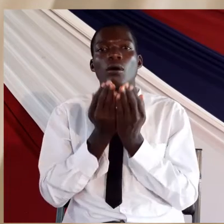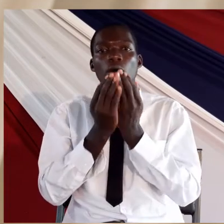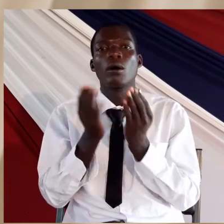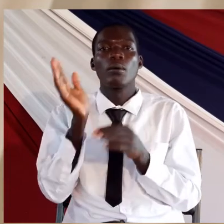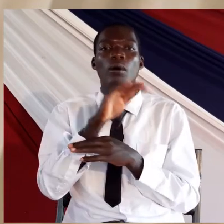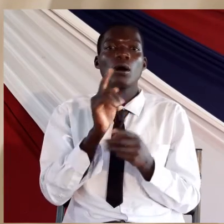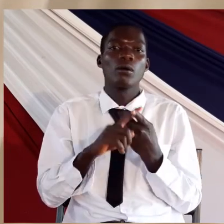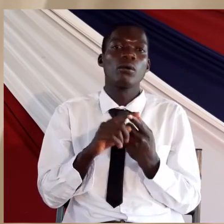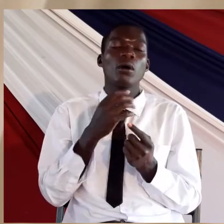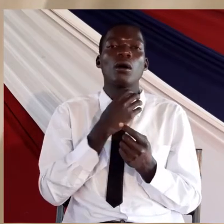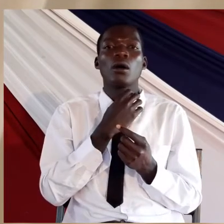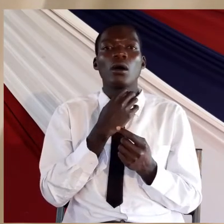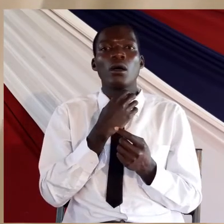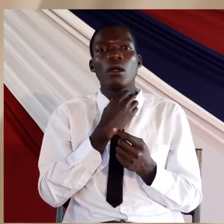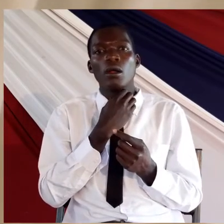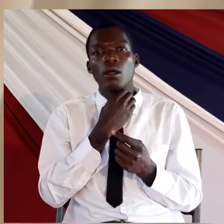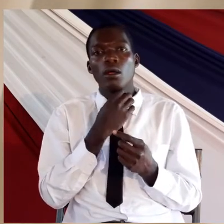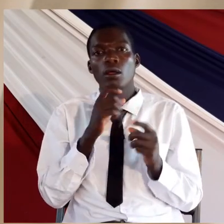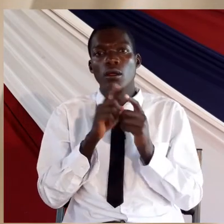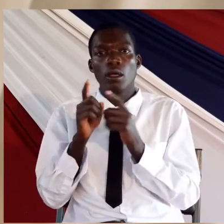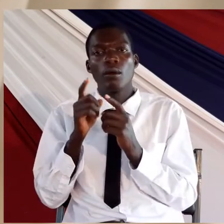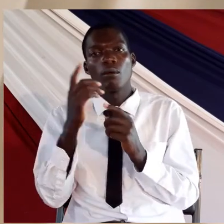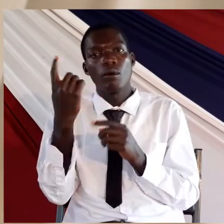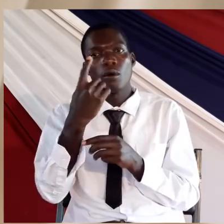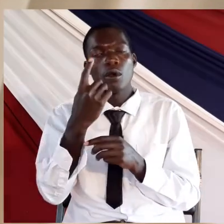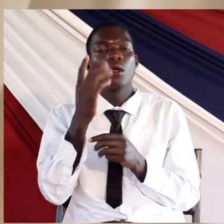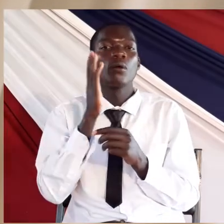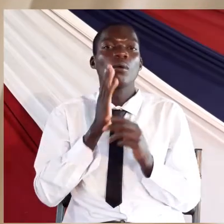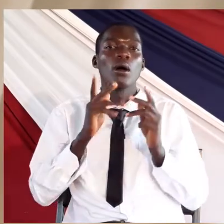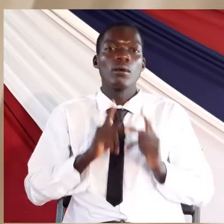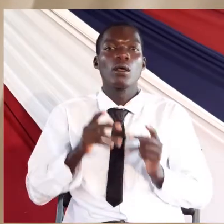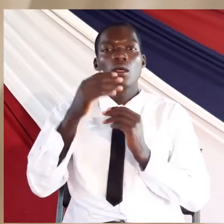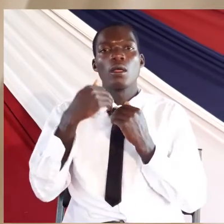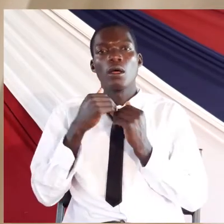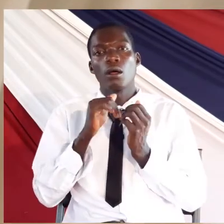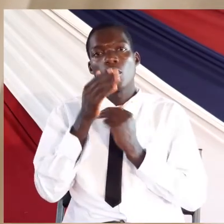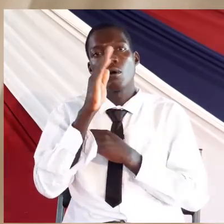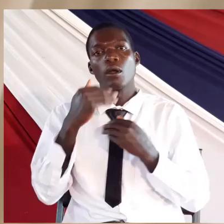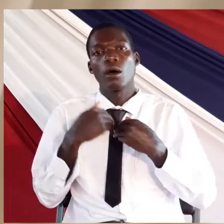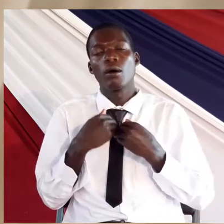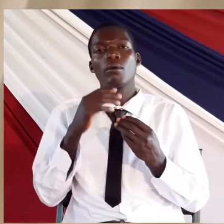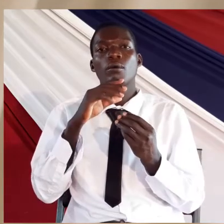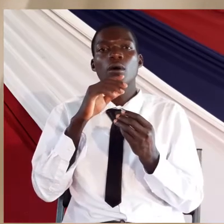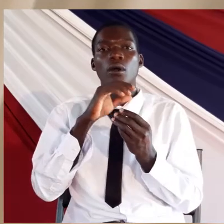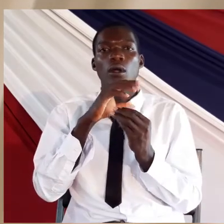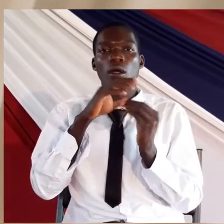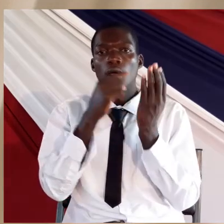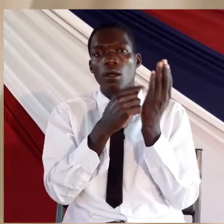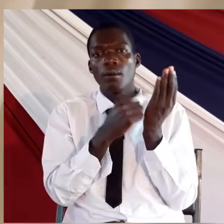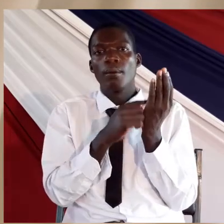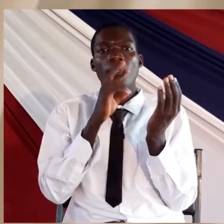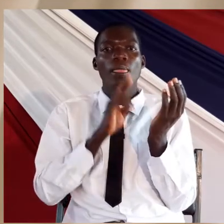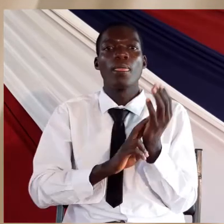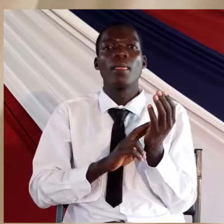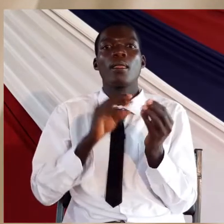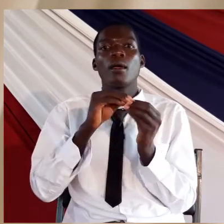Adam. Yeah. And you see, Adam is the only human being that God touched. Genesis records